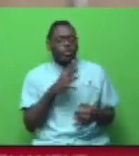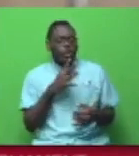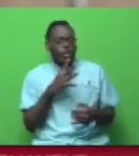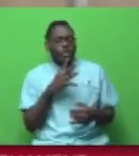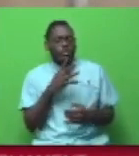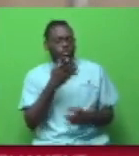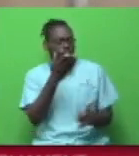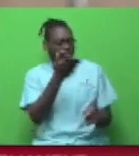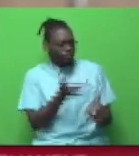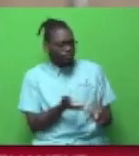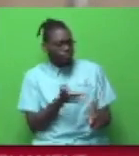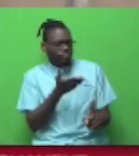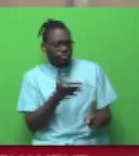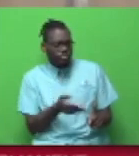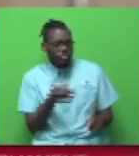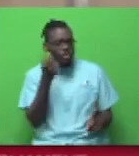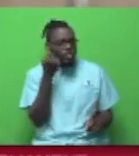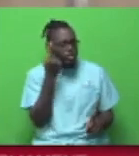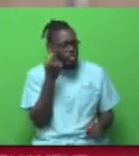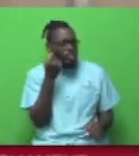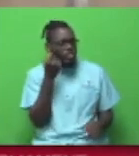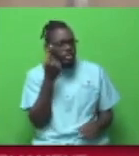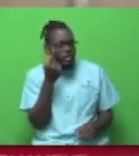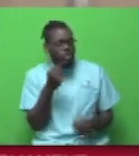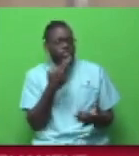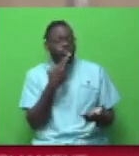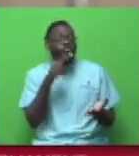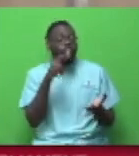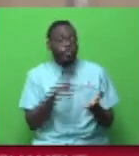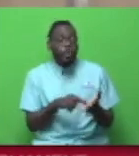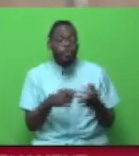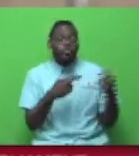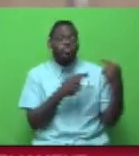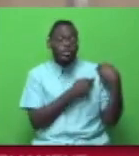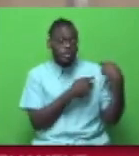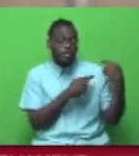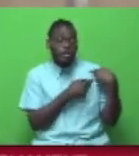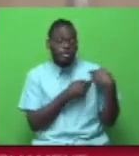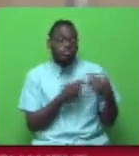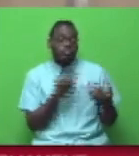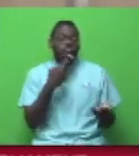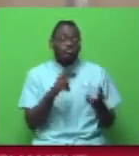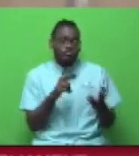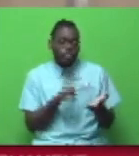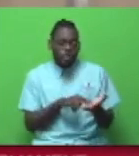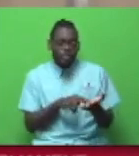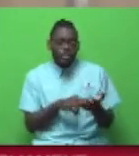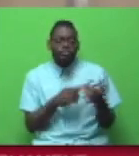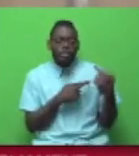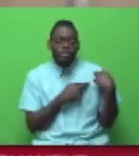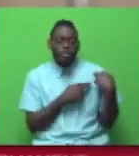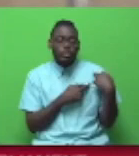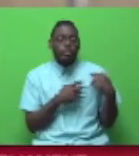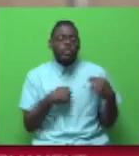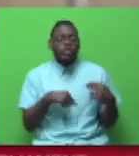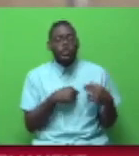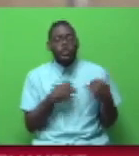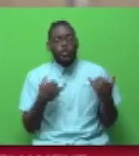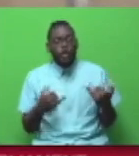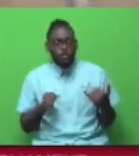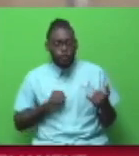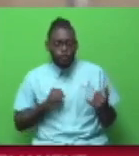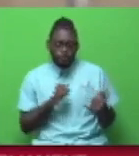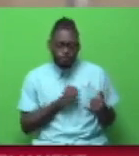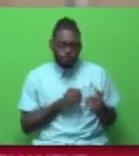have to report and I have a responsibility now to report as we in the upper house and senators would do, so that